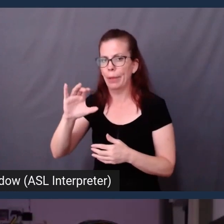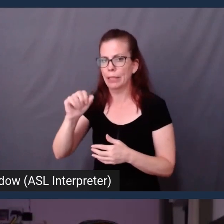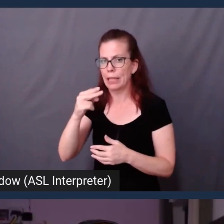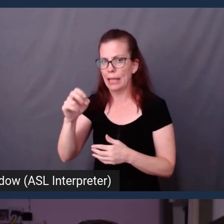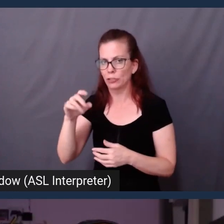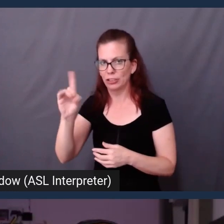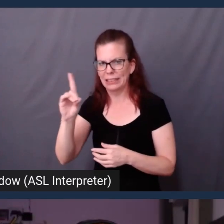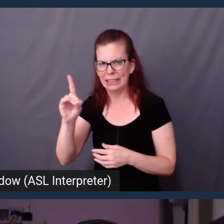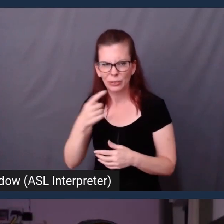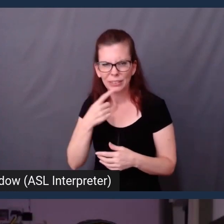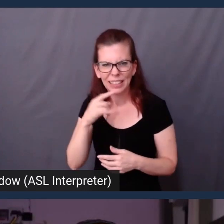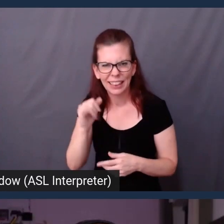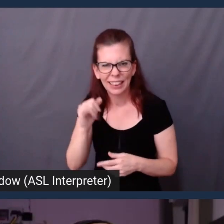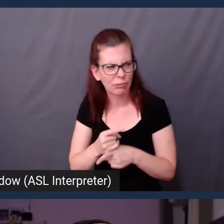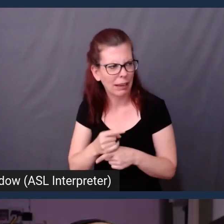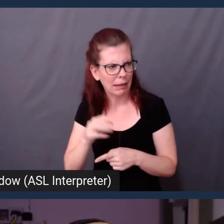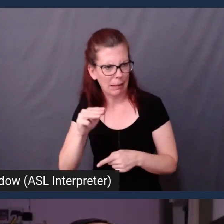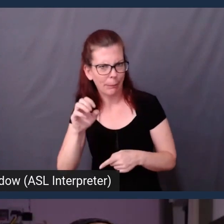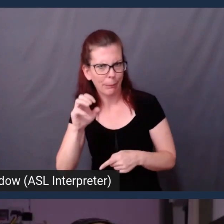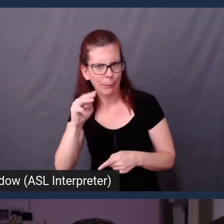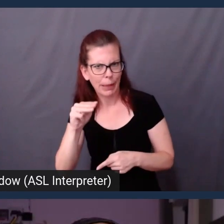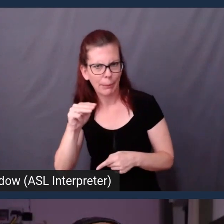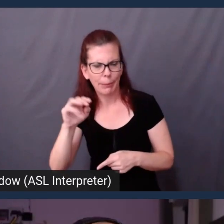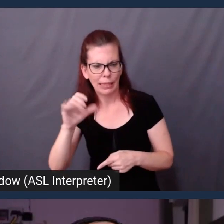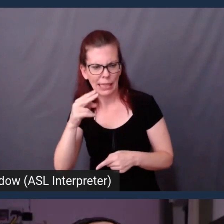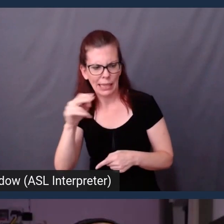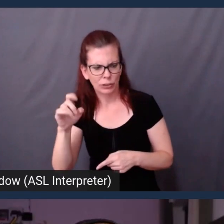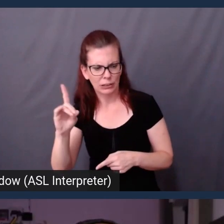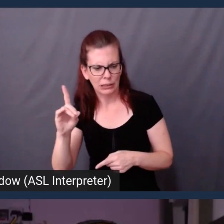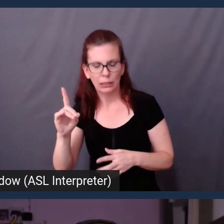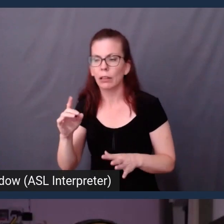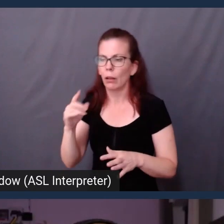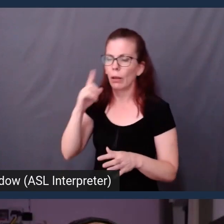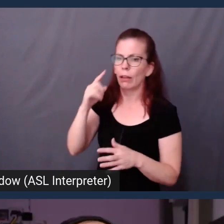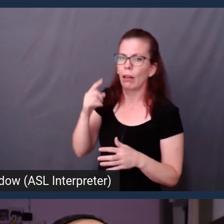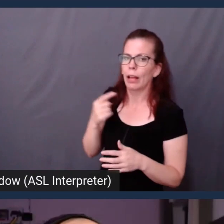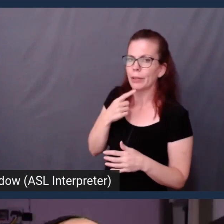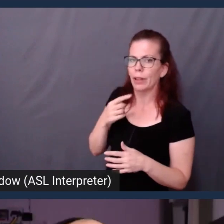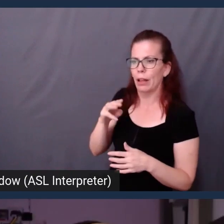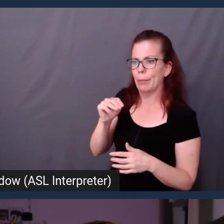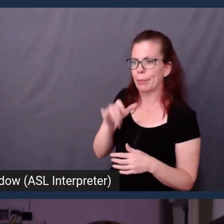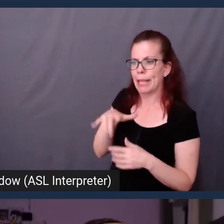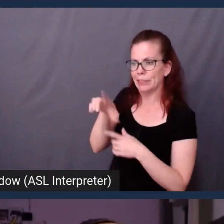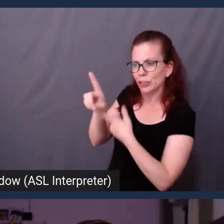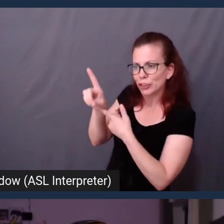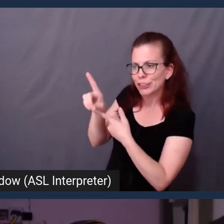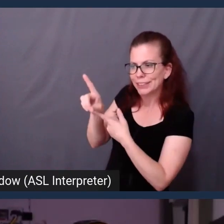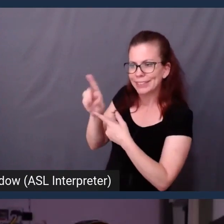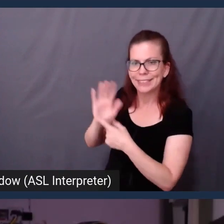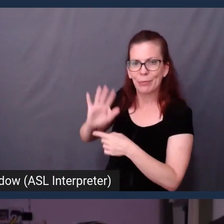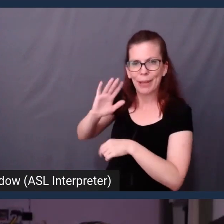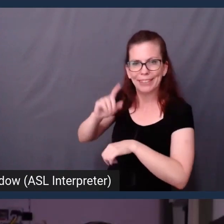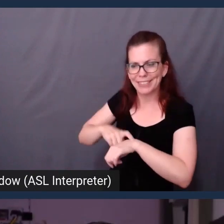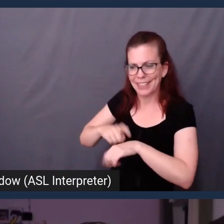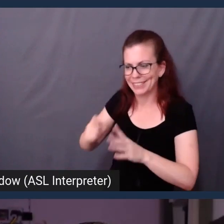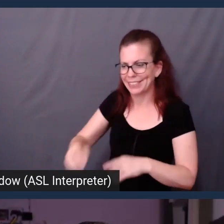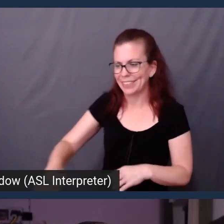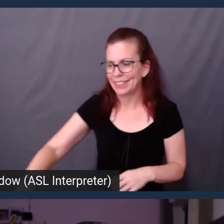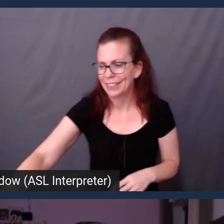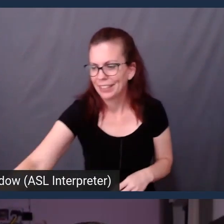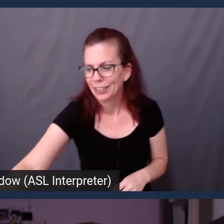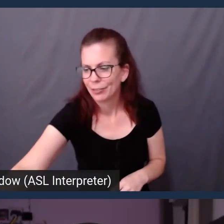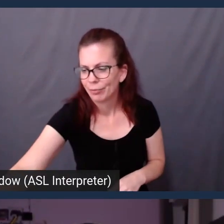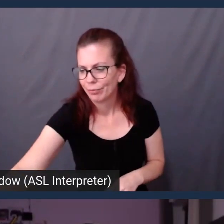pronounce that? Memcached. Yes. Memcached. Okay, I always thought it was like Memcached. And we've already talked a little bit today about the